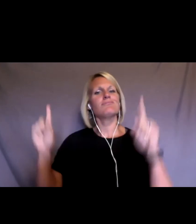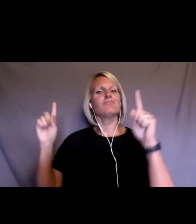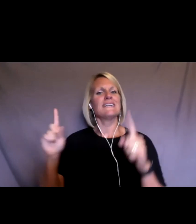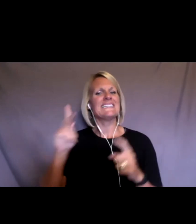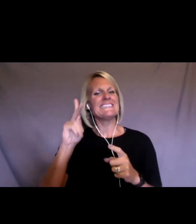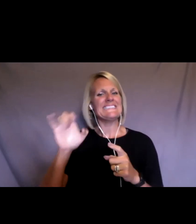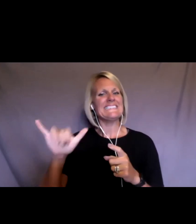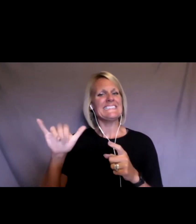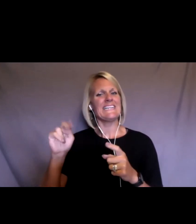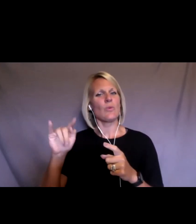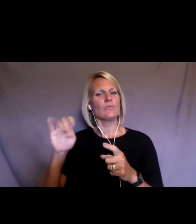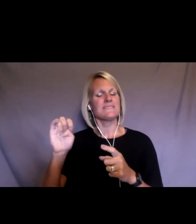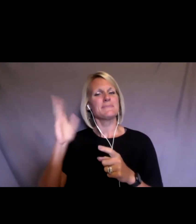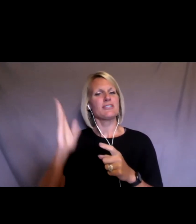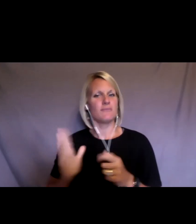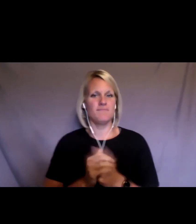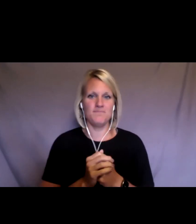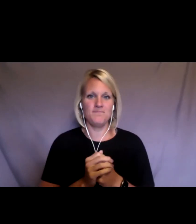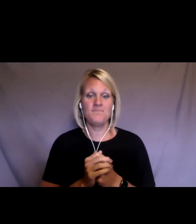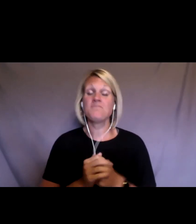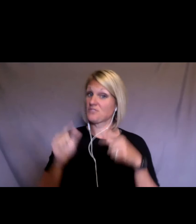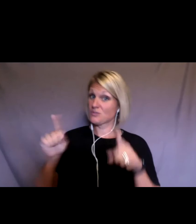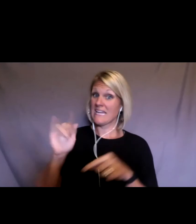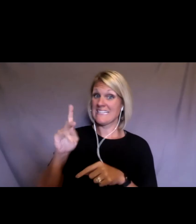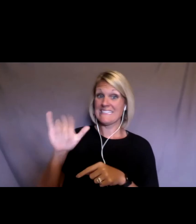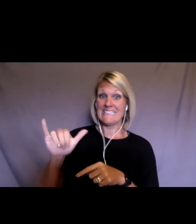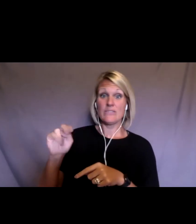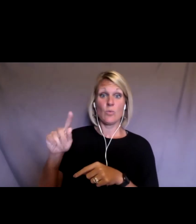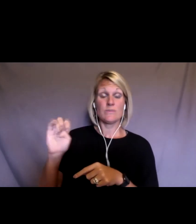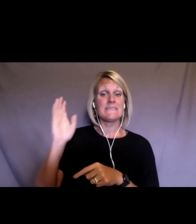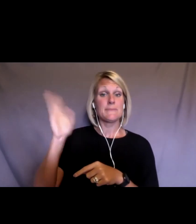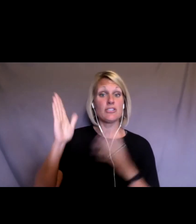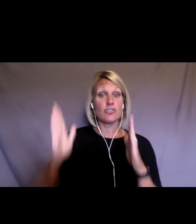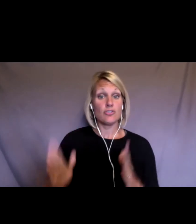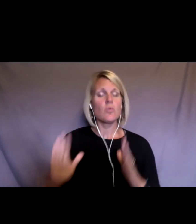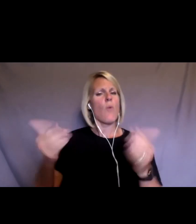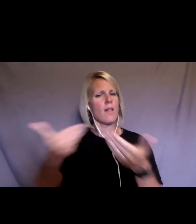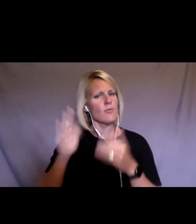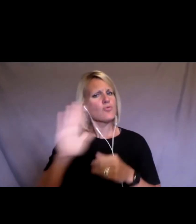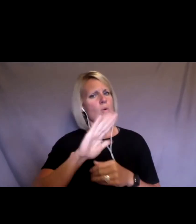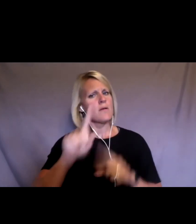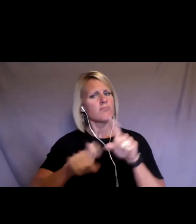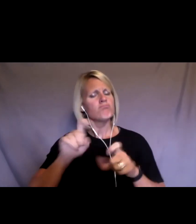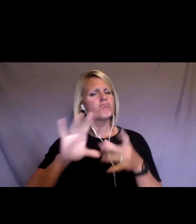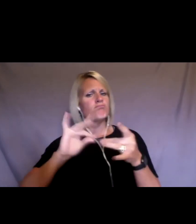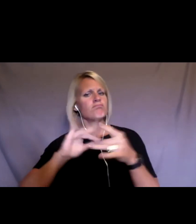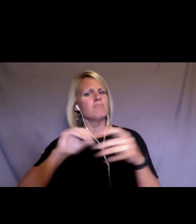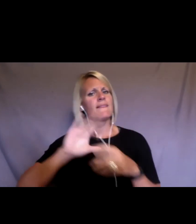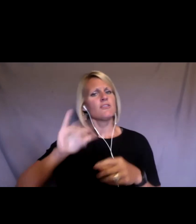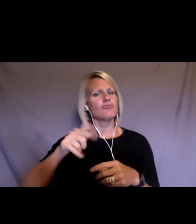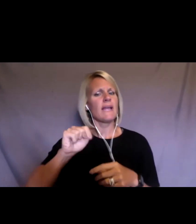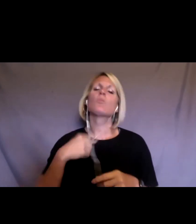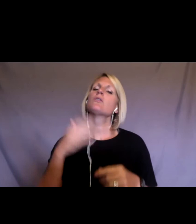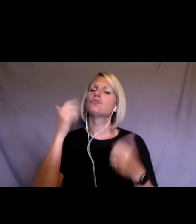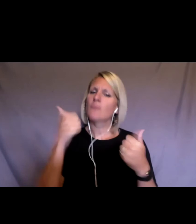the keynote presentation, we welcome everyone to type questions and comments into the chat, and we will try to get to as many of them as possible during the